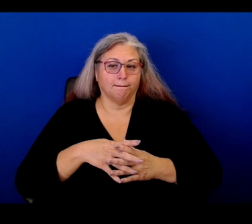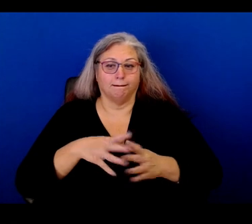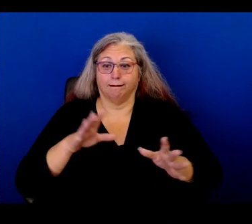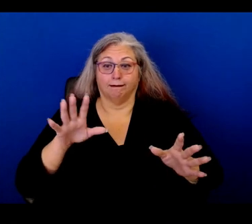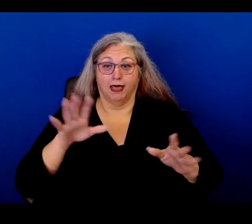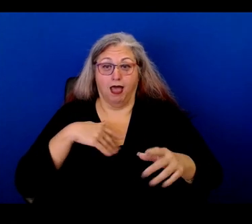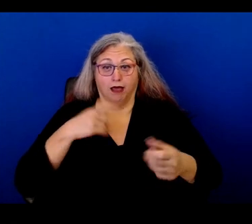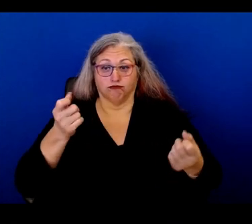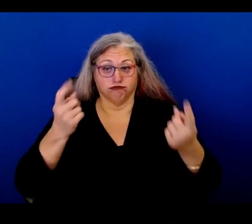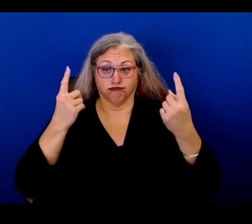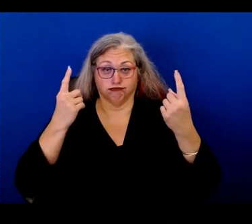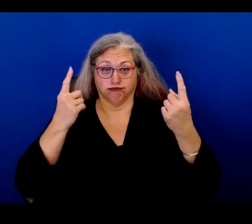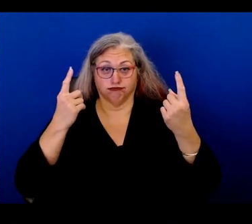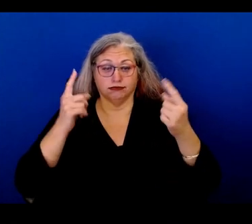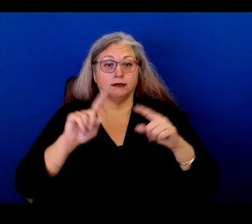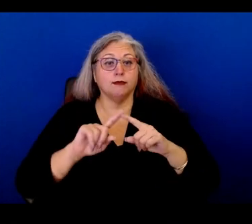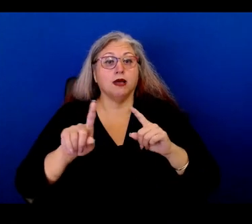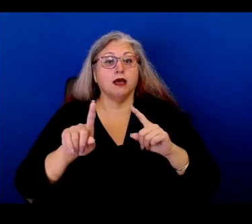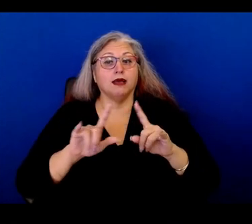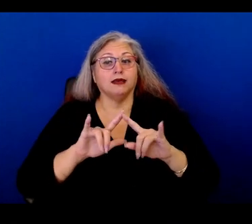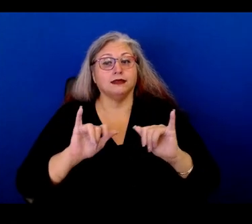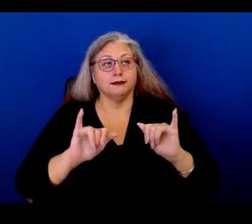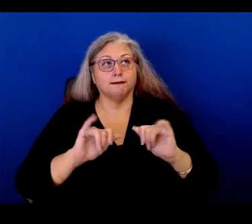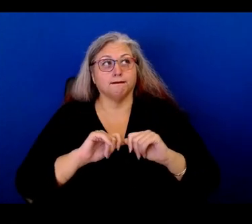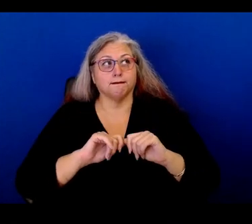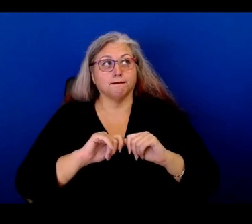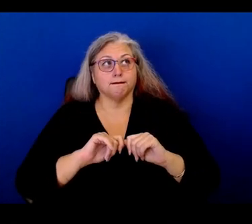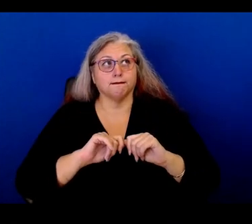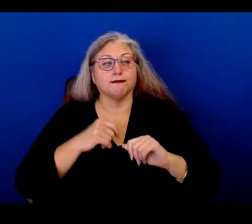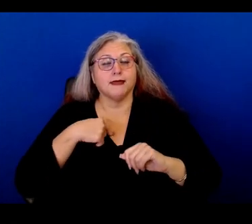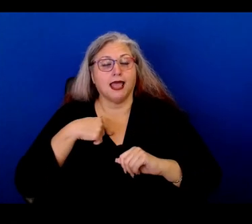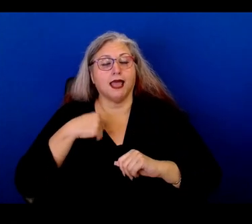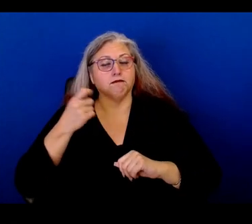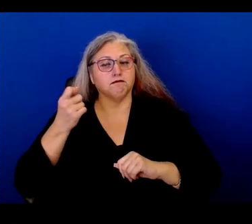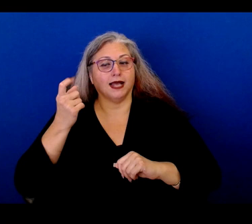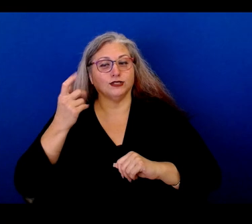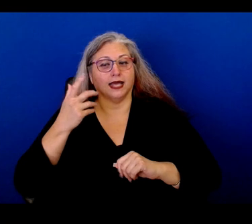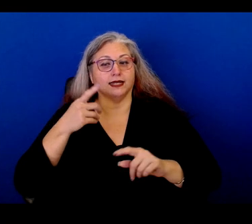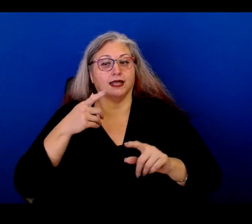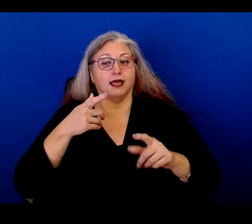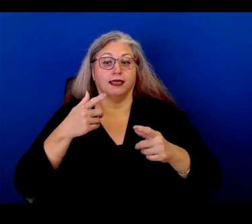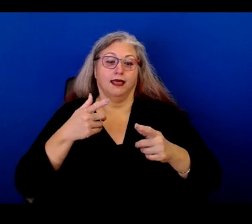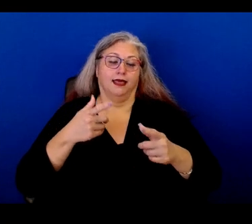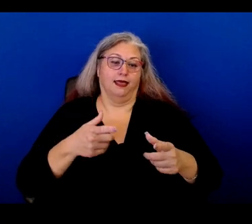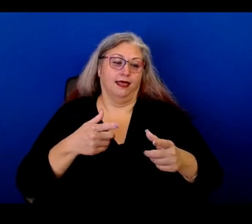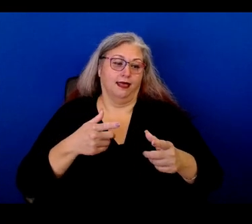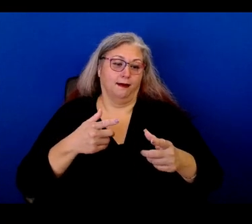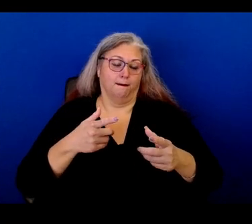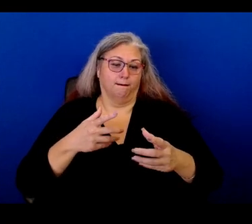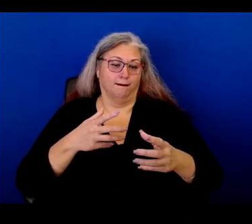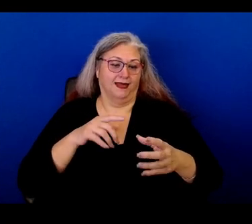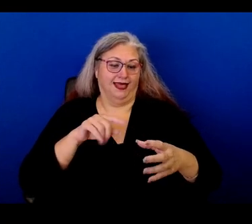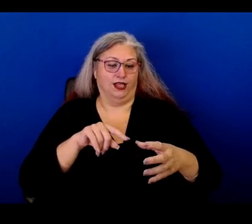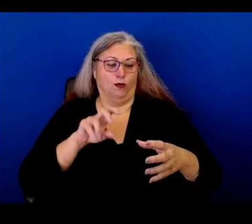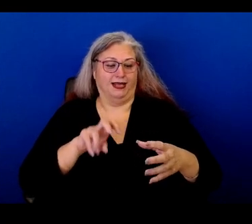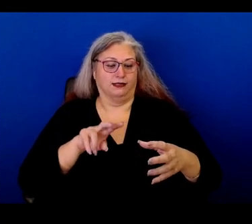it. But I also understand that a huge part of all of it is to look